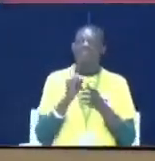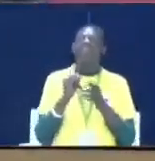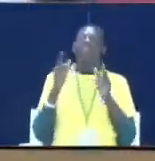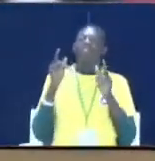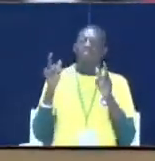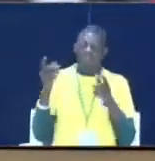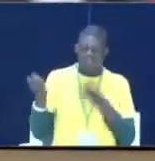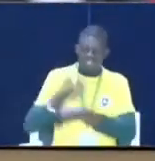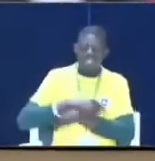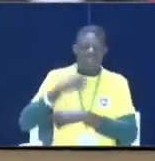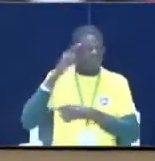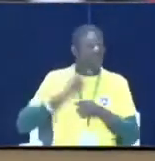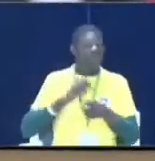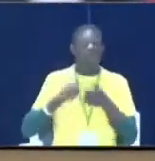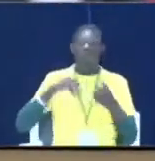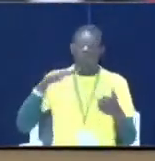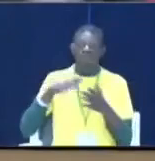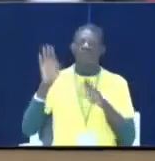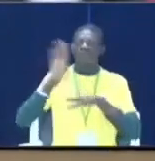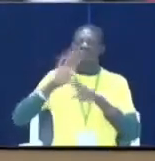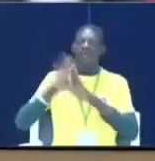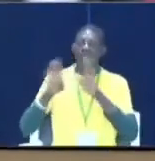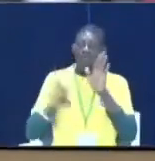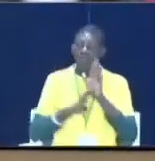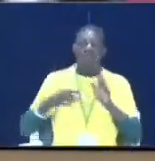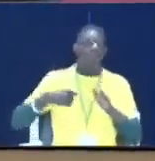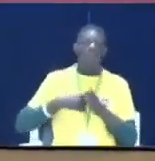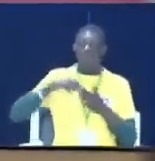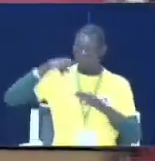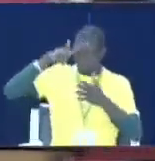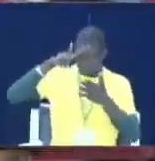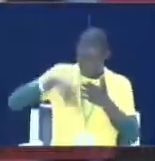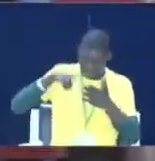us to study the word of God. We sit down there.